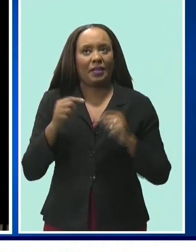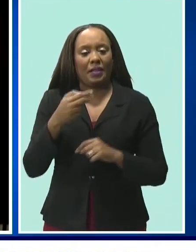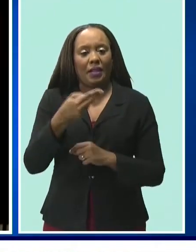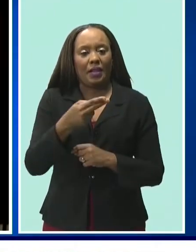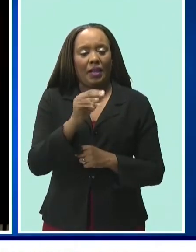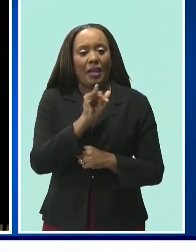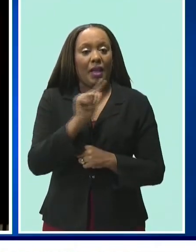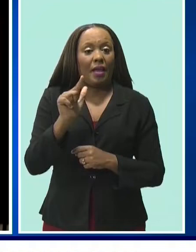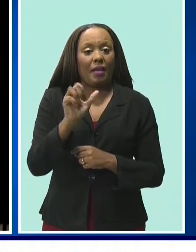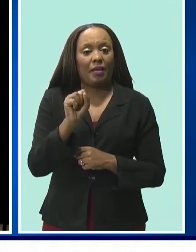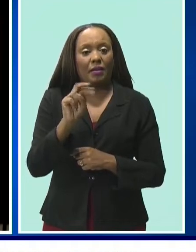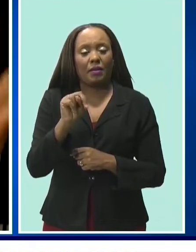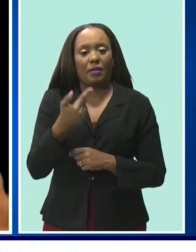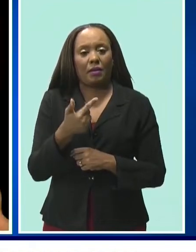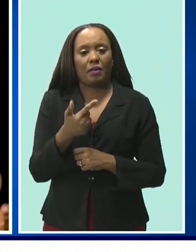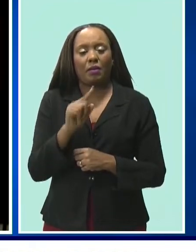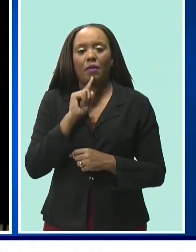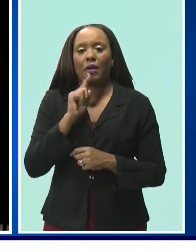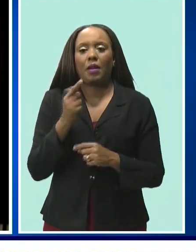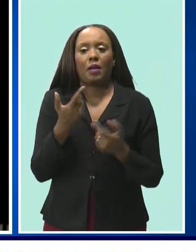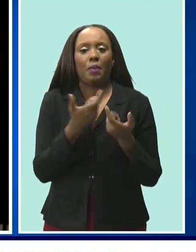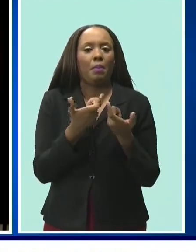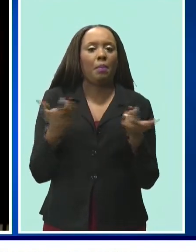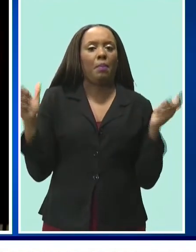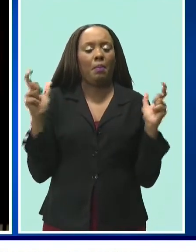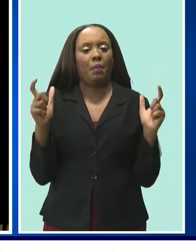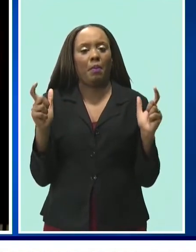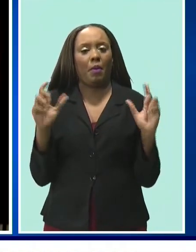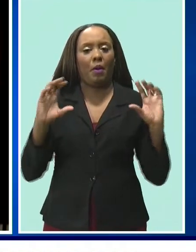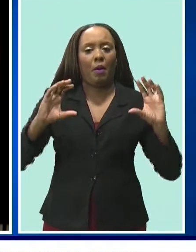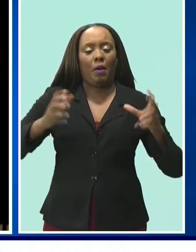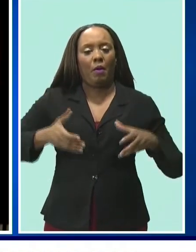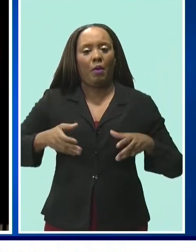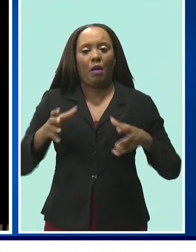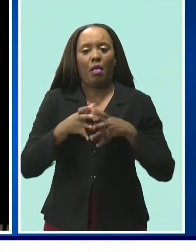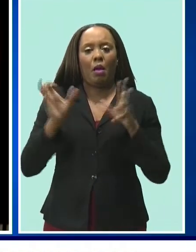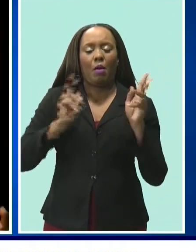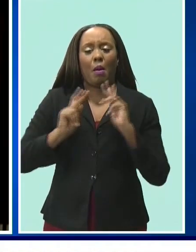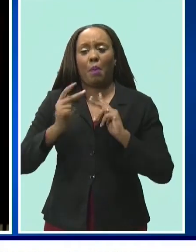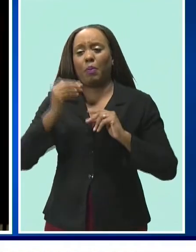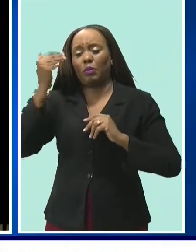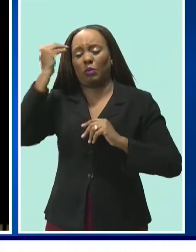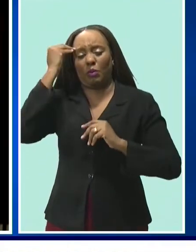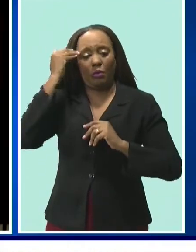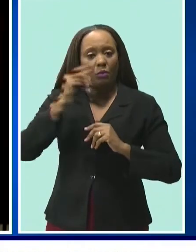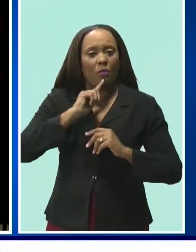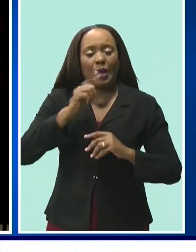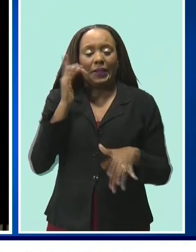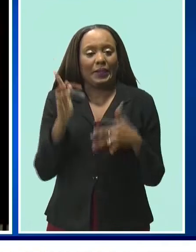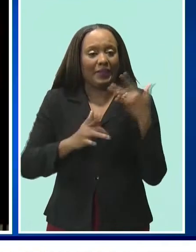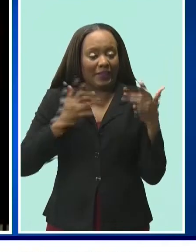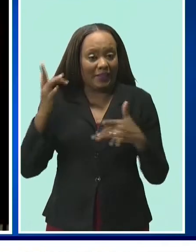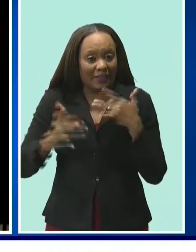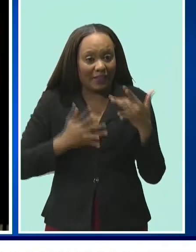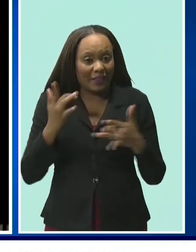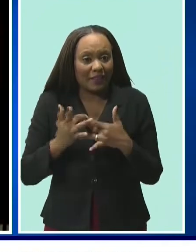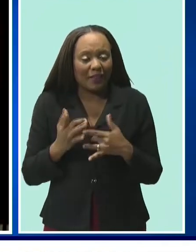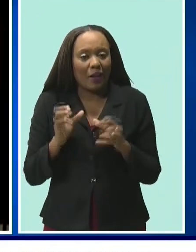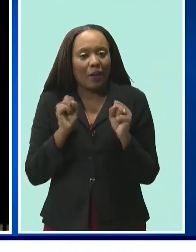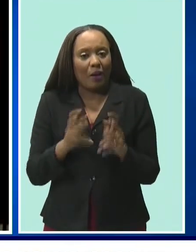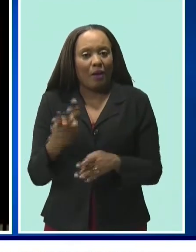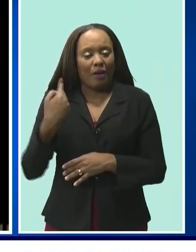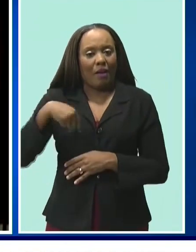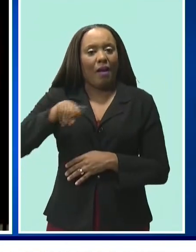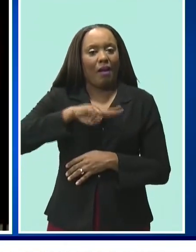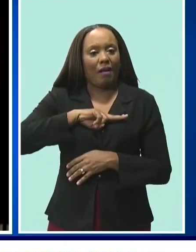Hillsong is a huge brand, and Hillsong London is but one of the installments, and I'm so excited that the opportunity is